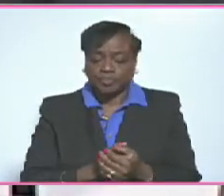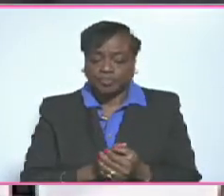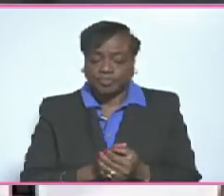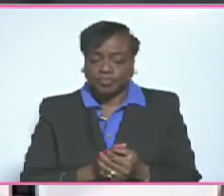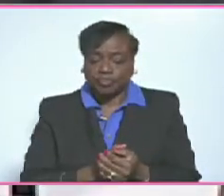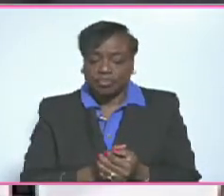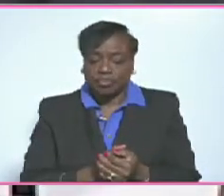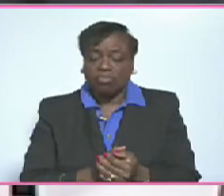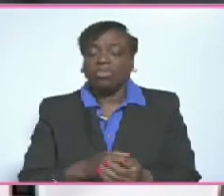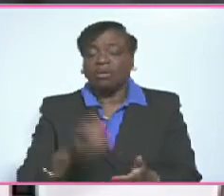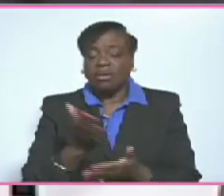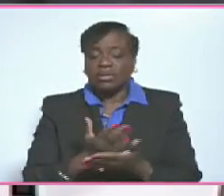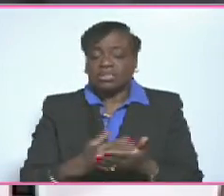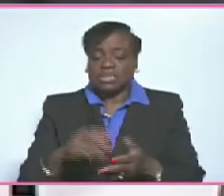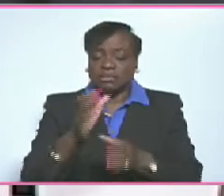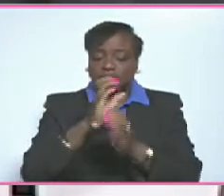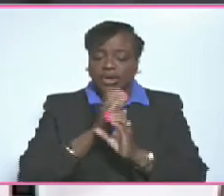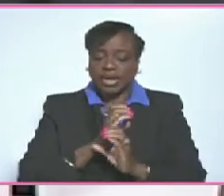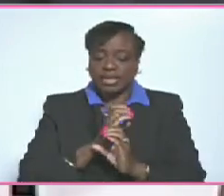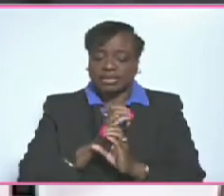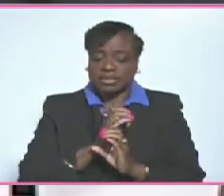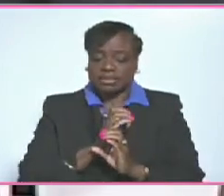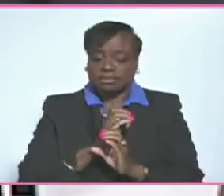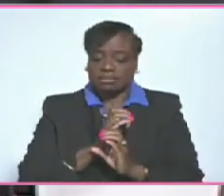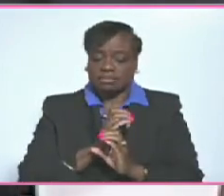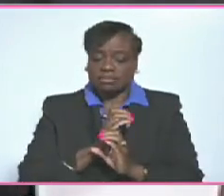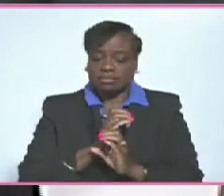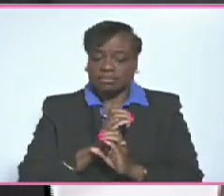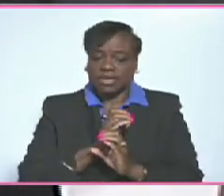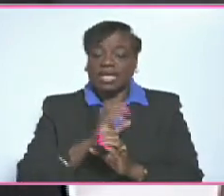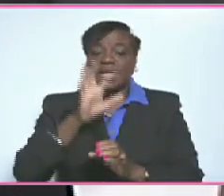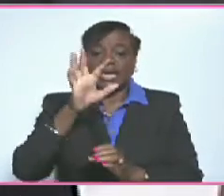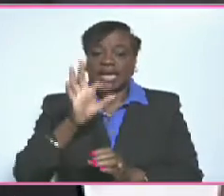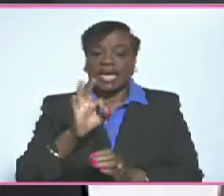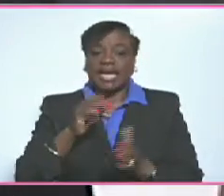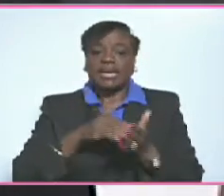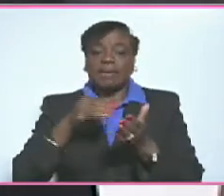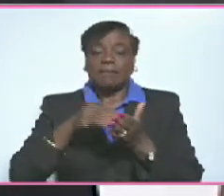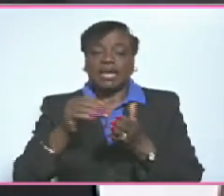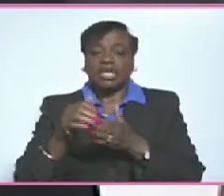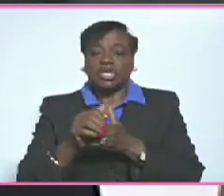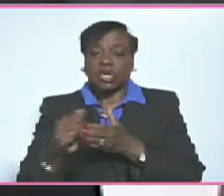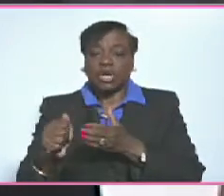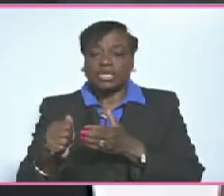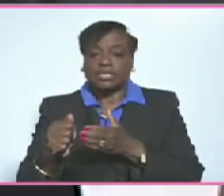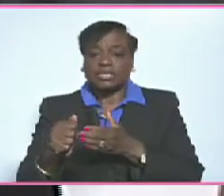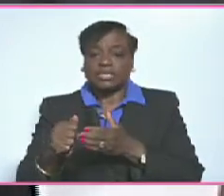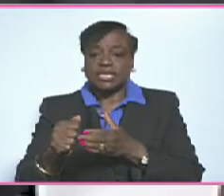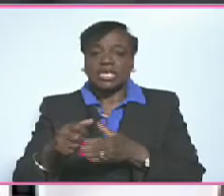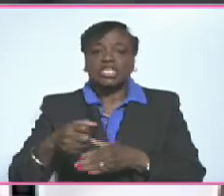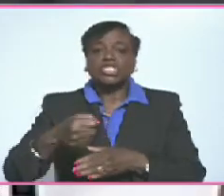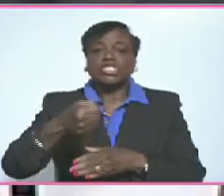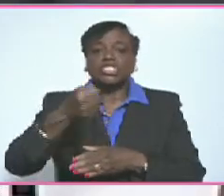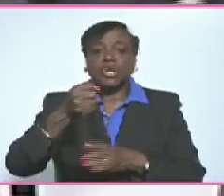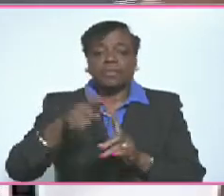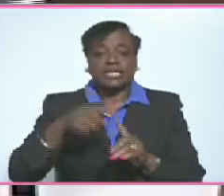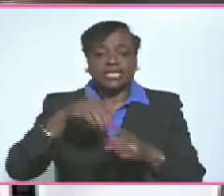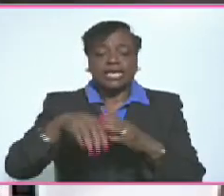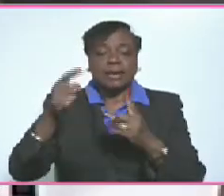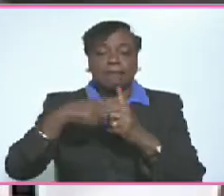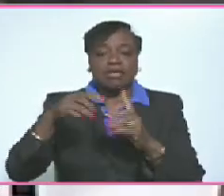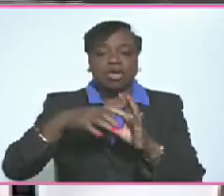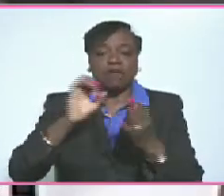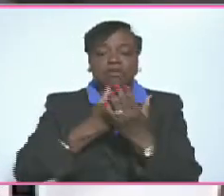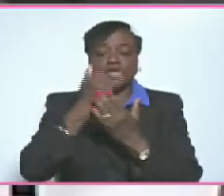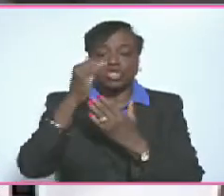the current central bank report, which reflects a $9 million surplus in the month of July. Turnquest said while